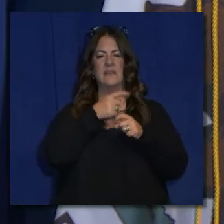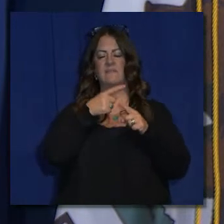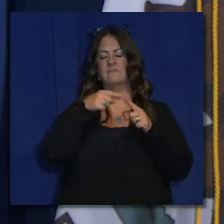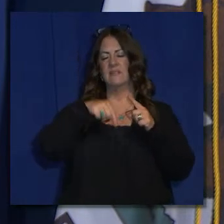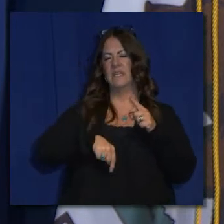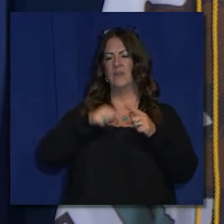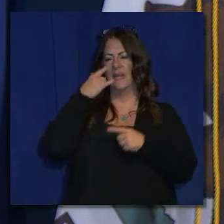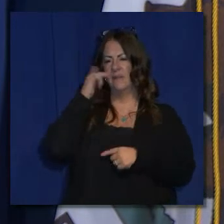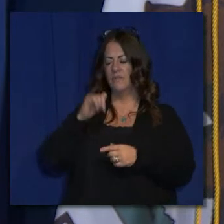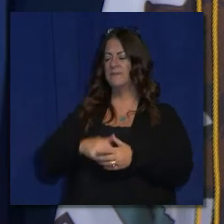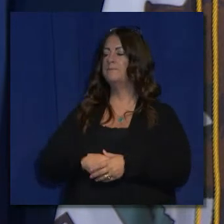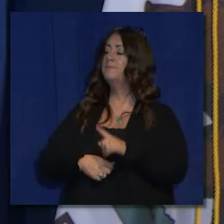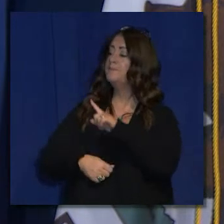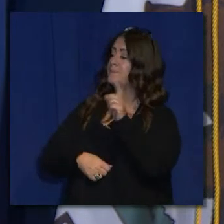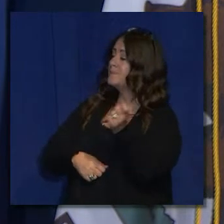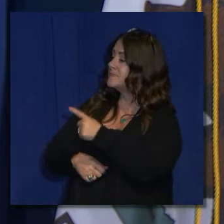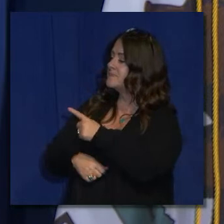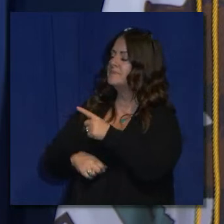miss Jay too.